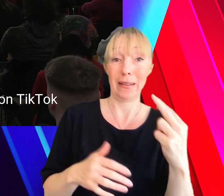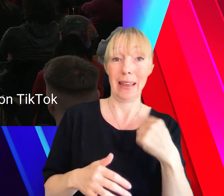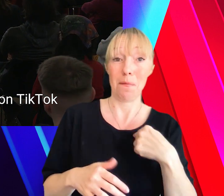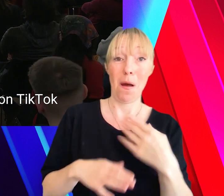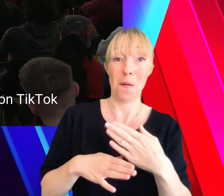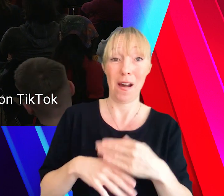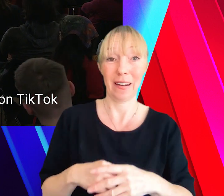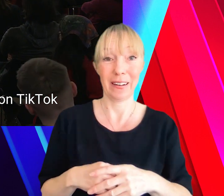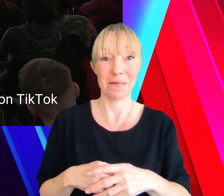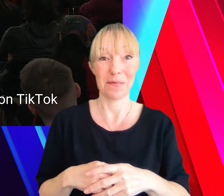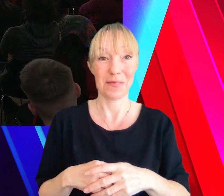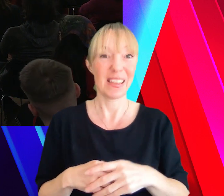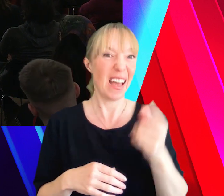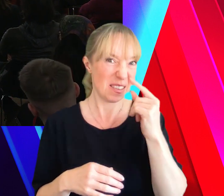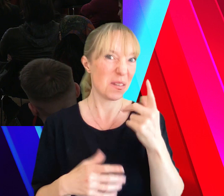Steve Buscemi.